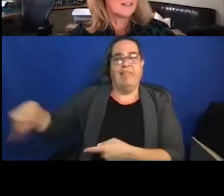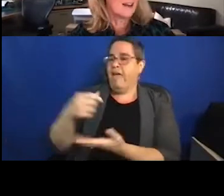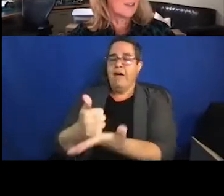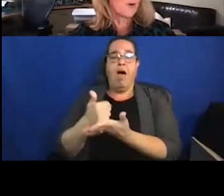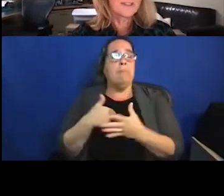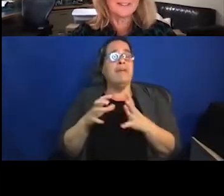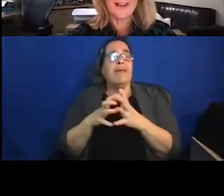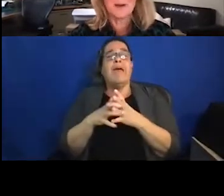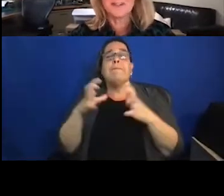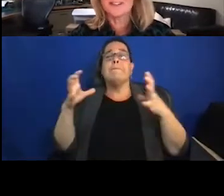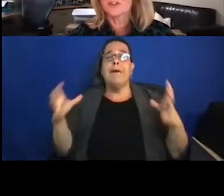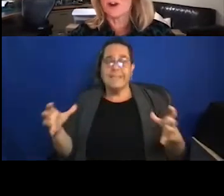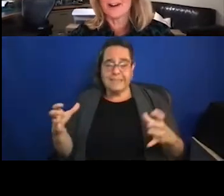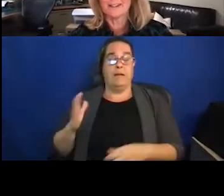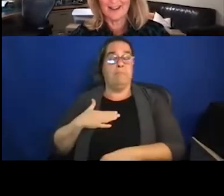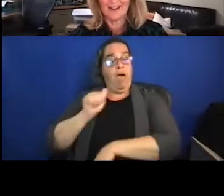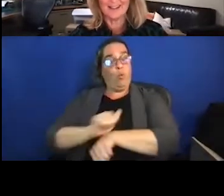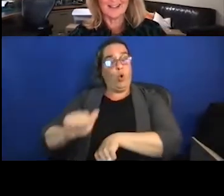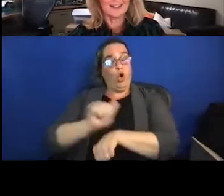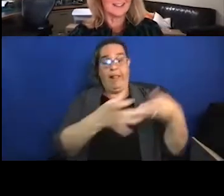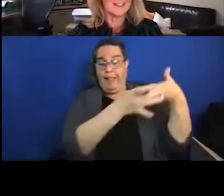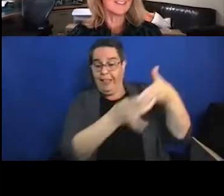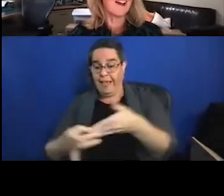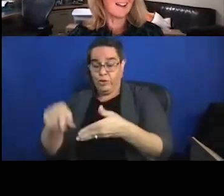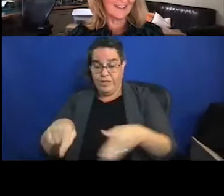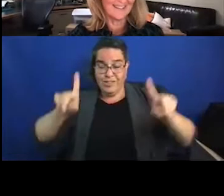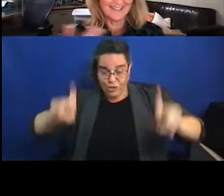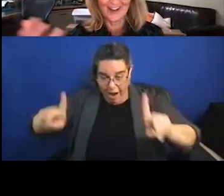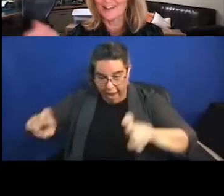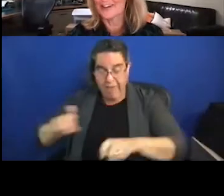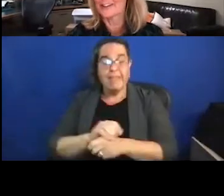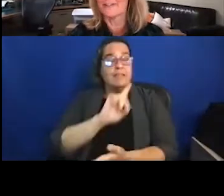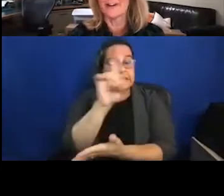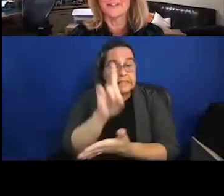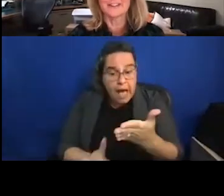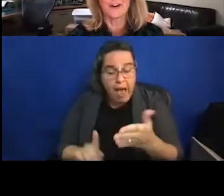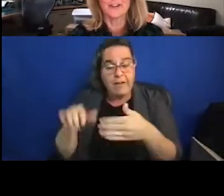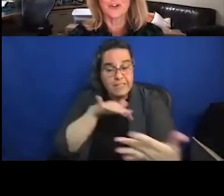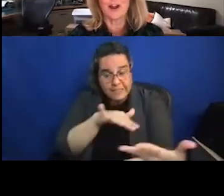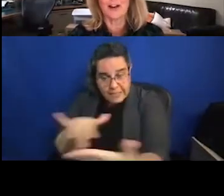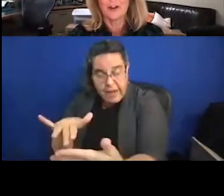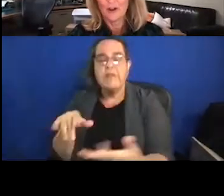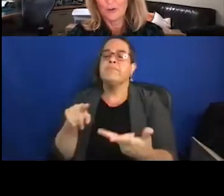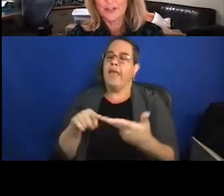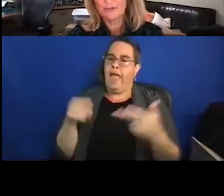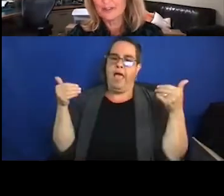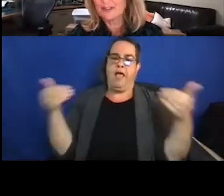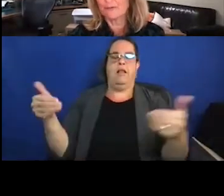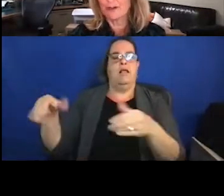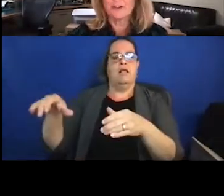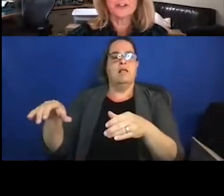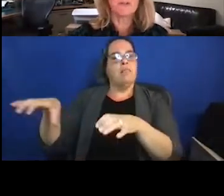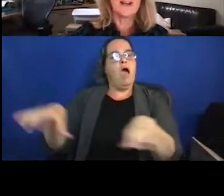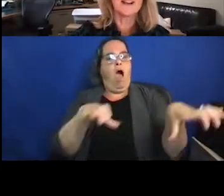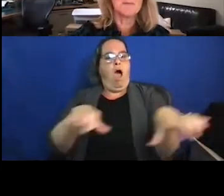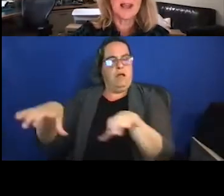in the work that led up to this trial and in the design and then the conduct of this large trial, which really we